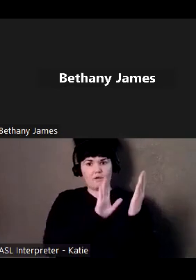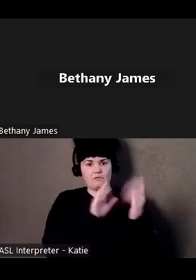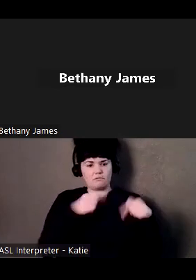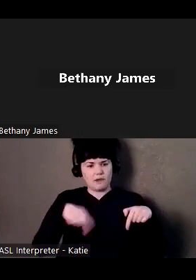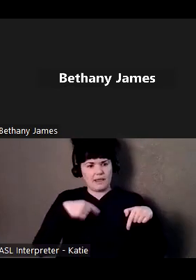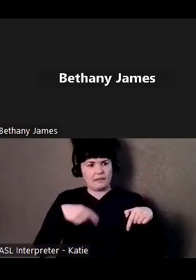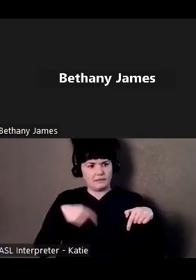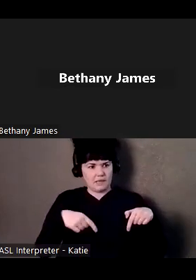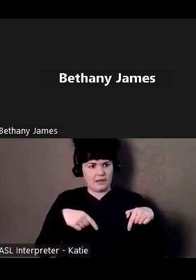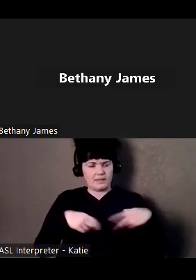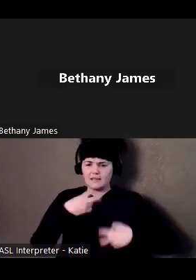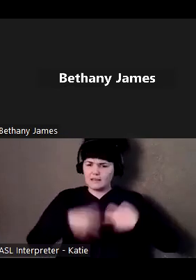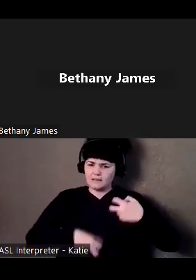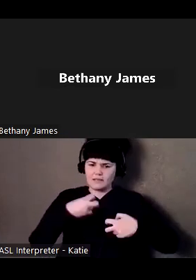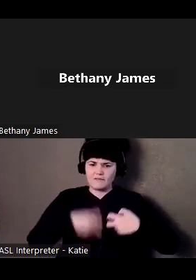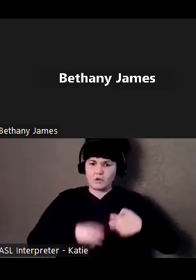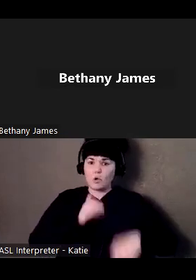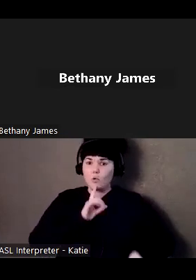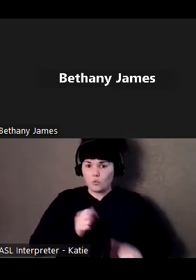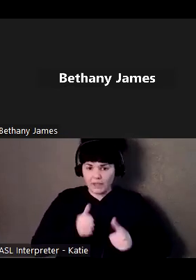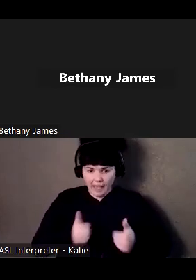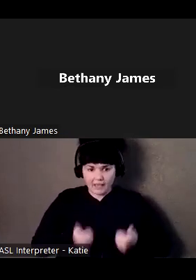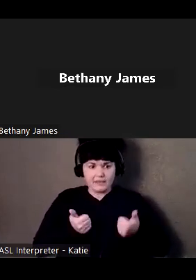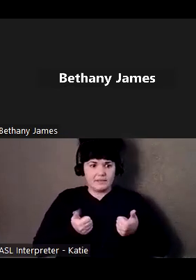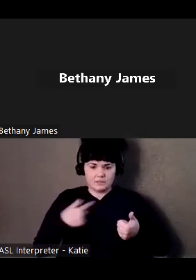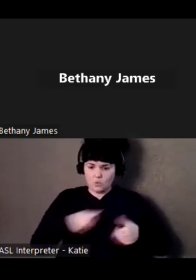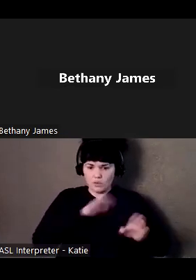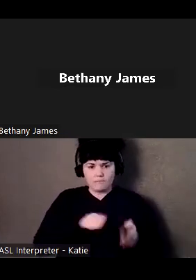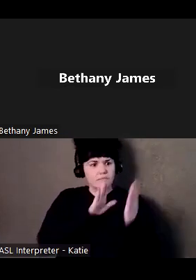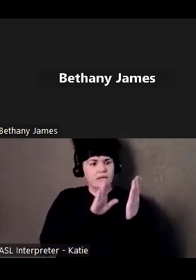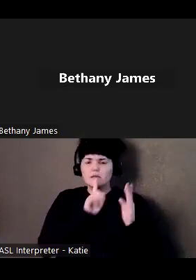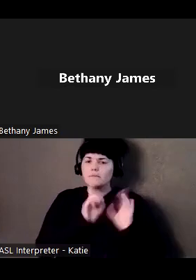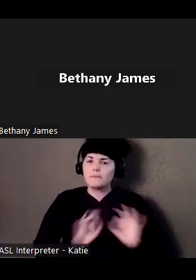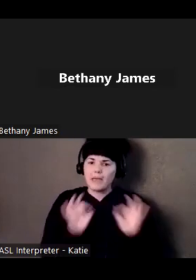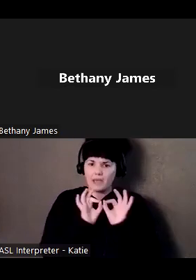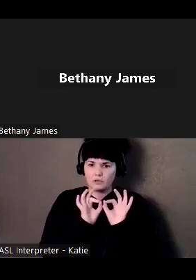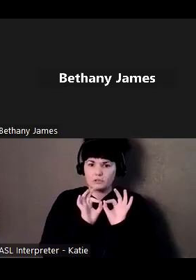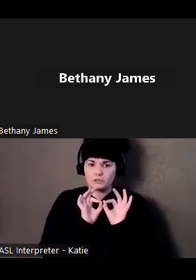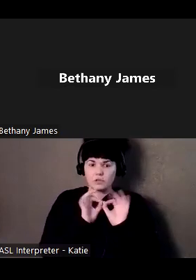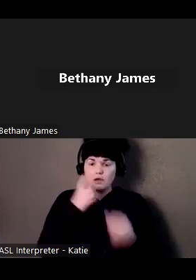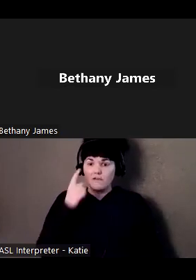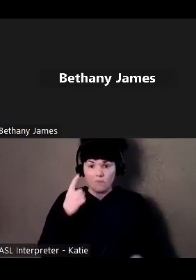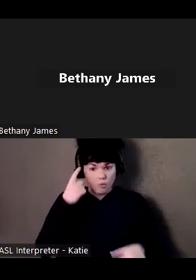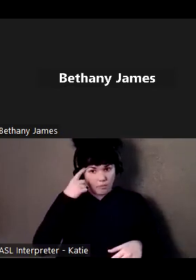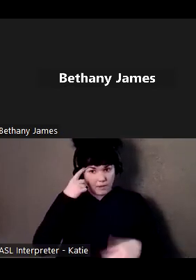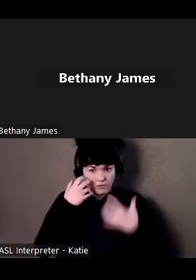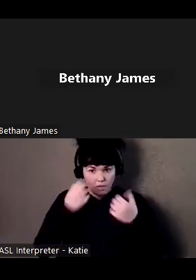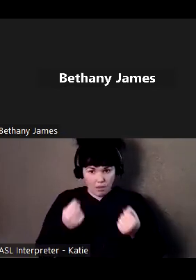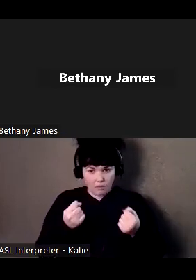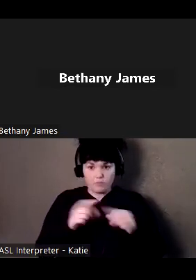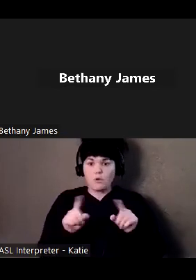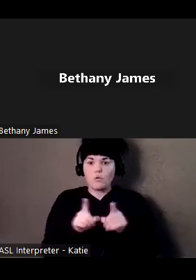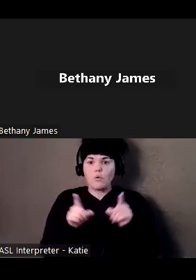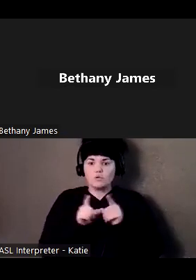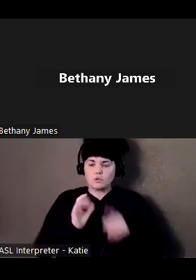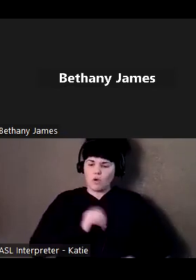difficult realities matters, not just for the mental health of individuals, but also for our